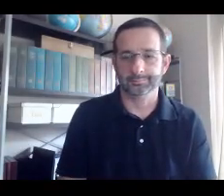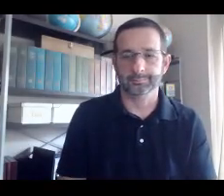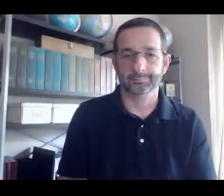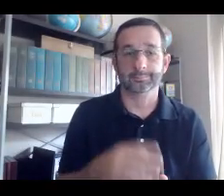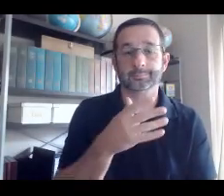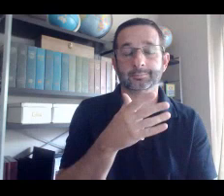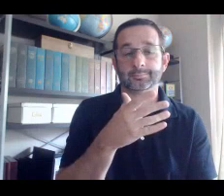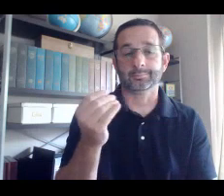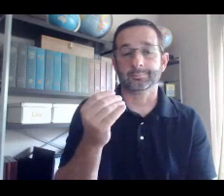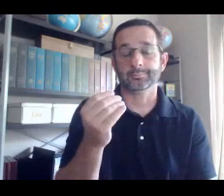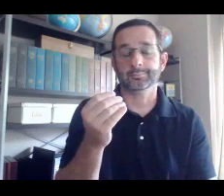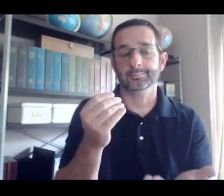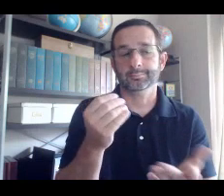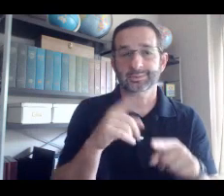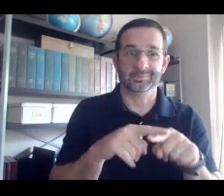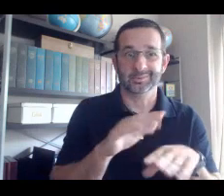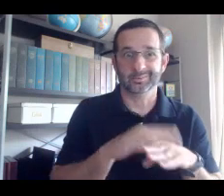and open.